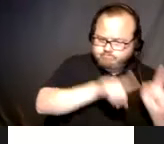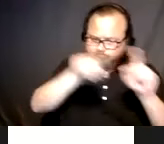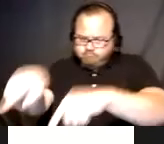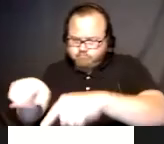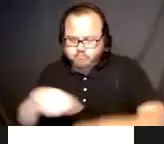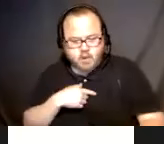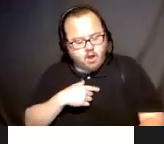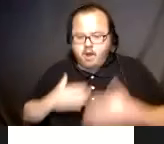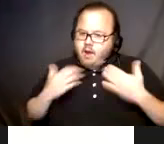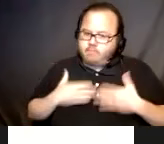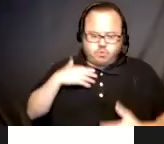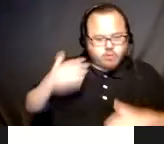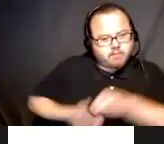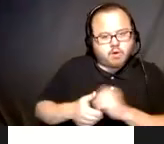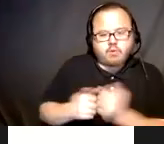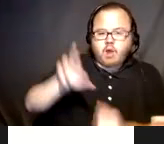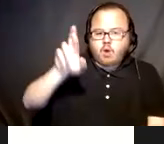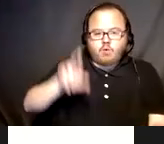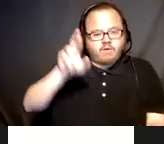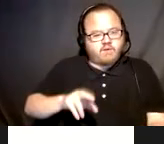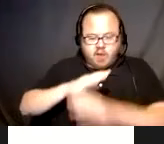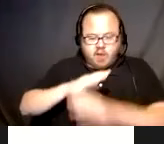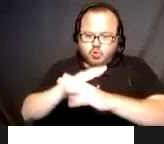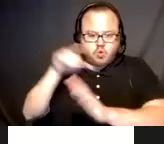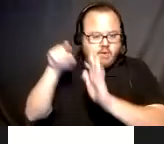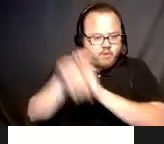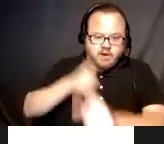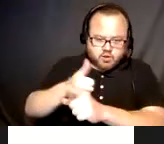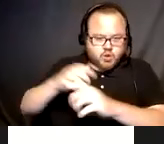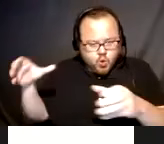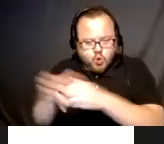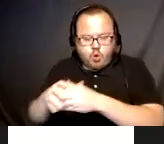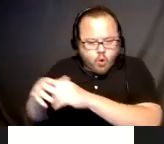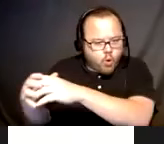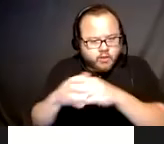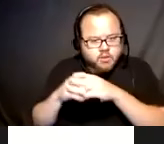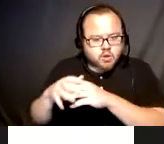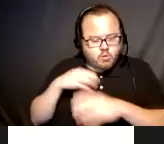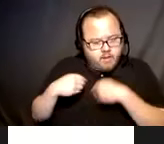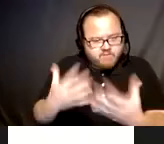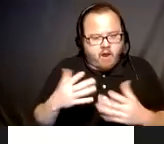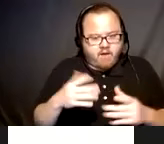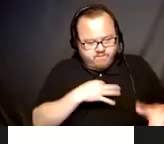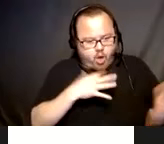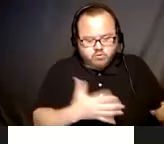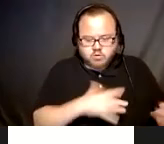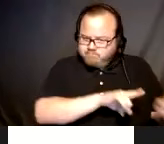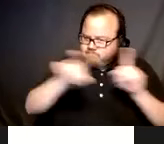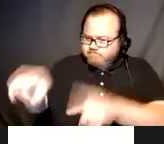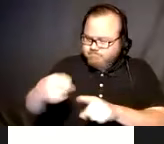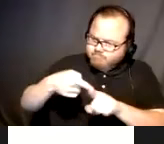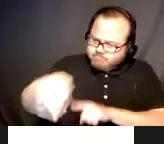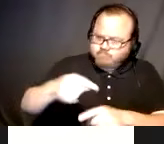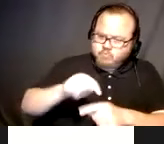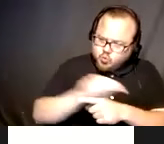we are partnering up with the Riverside Suicide Prevention Coalition to provide our volunteers specialized training to be